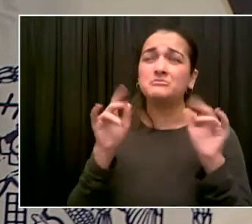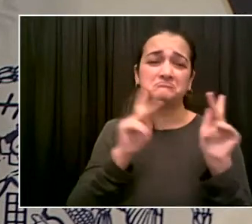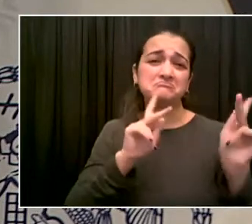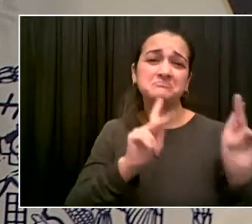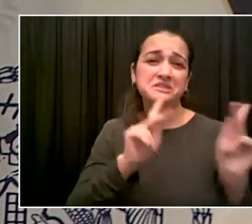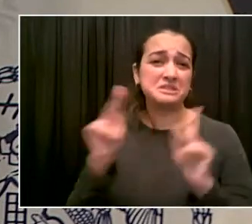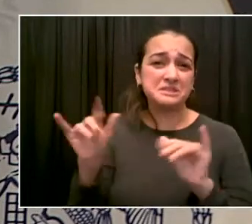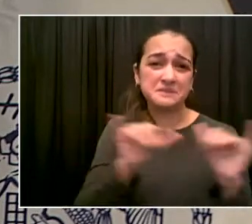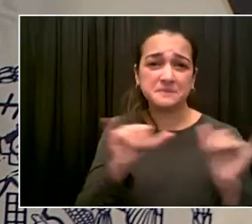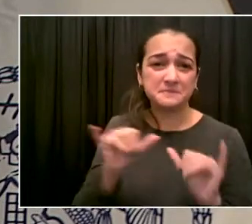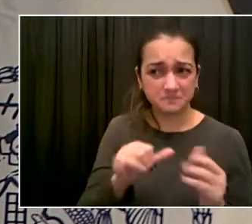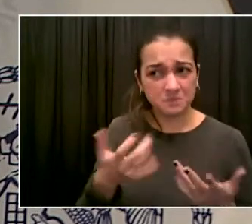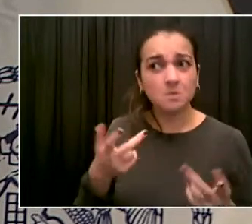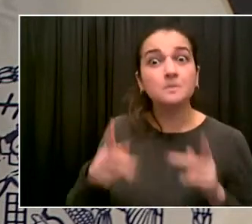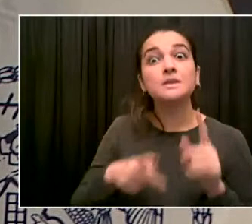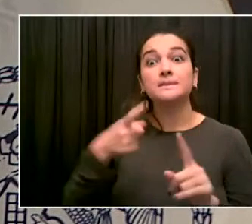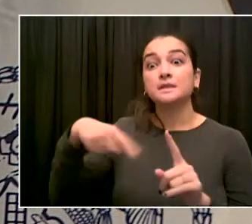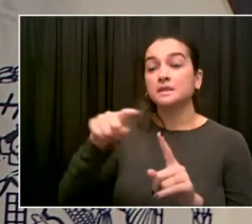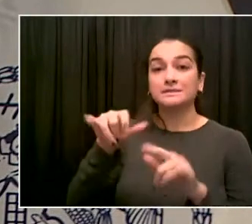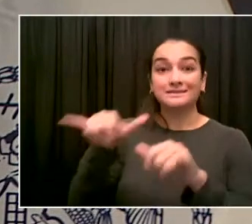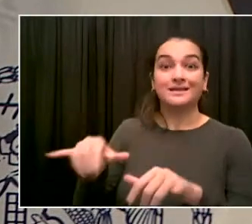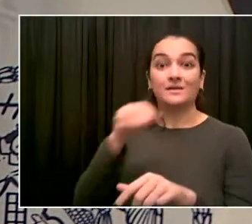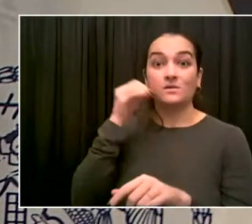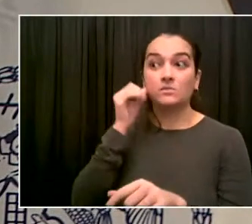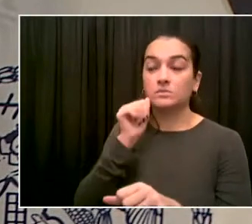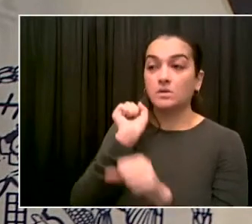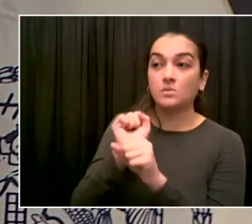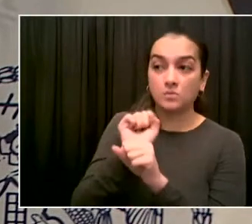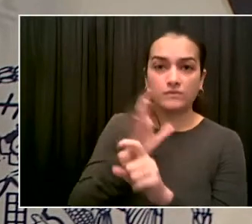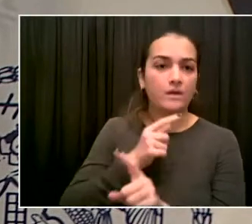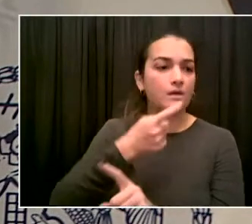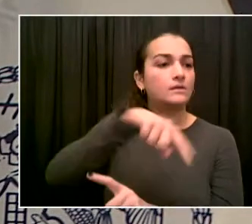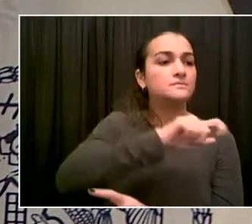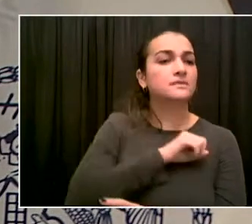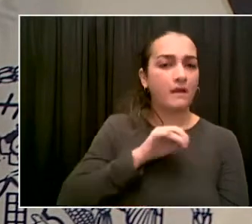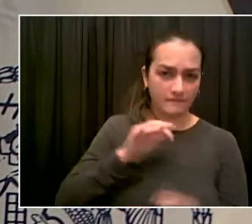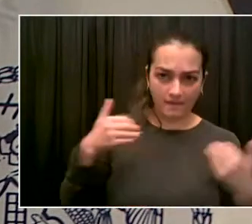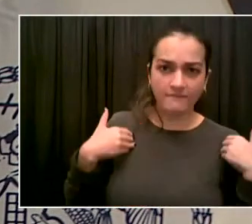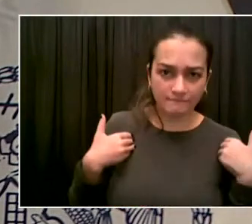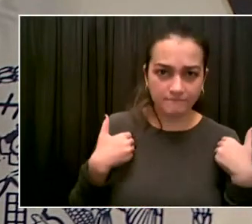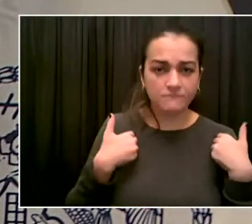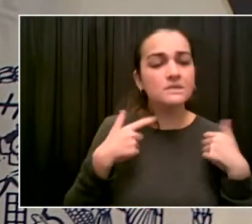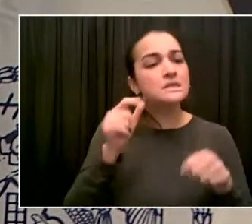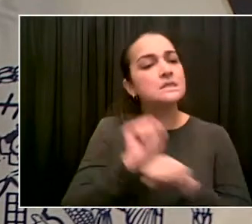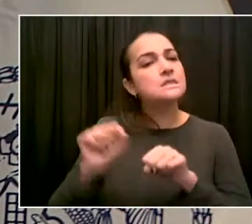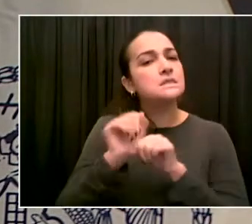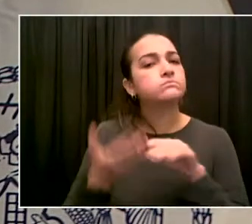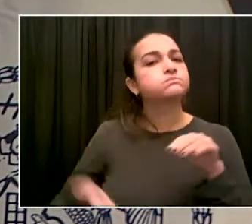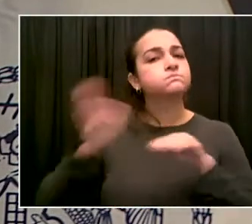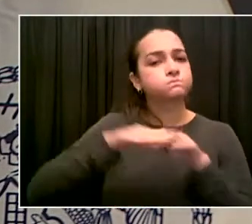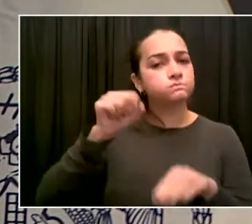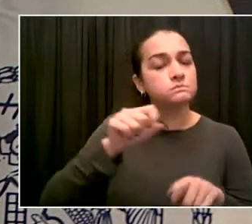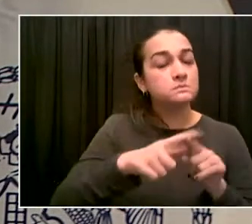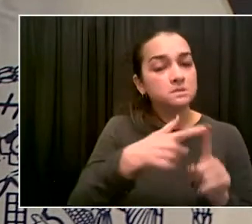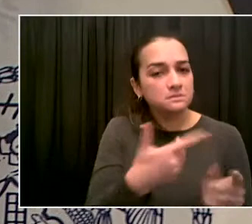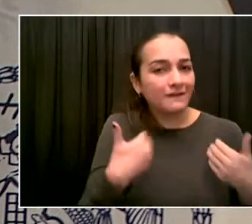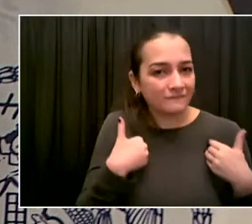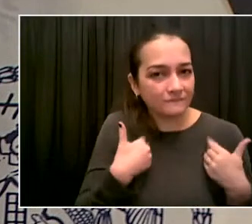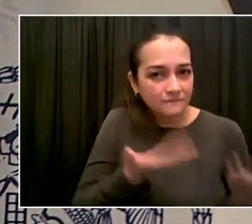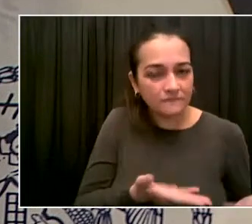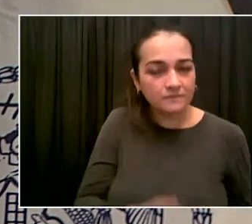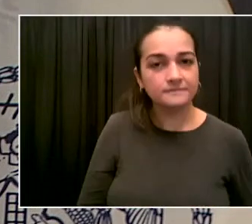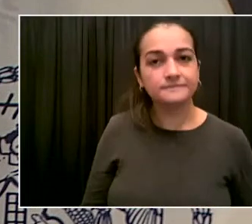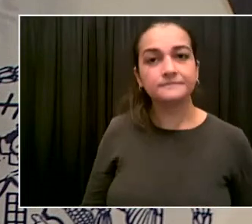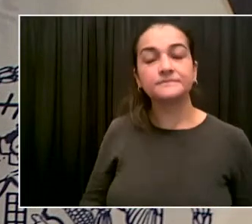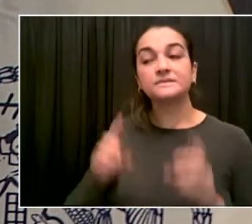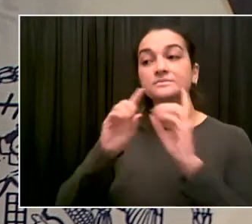requiring Sunday service yesterday, which isn't normal. A lot of catch-up occurred. He'll go into the details. I also want to say the Sanitation Workers Union has